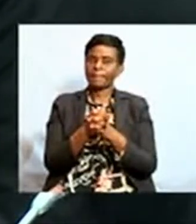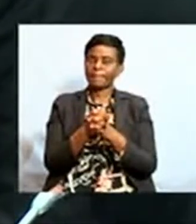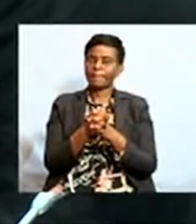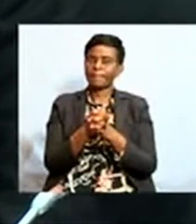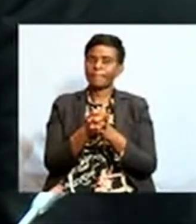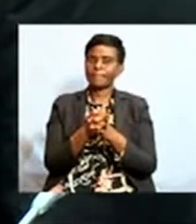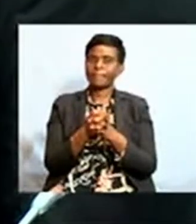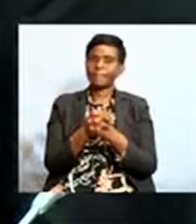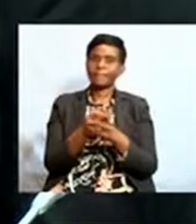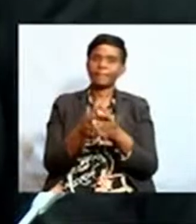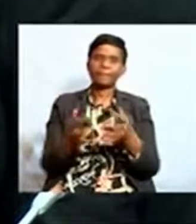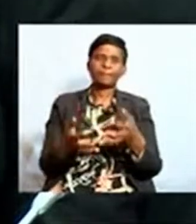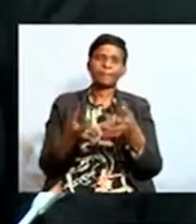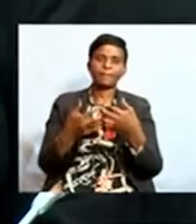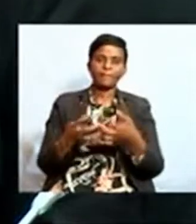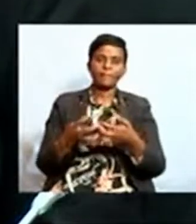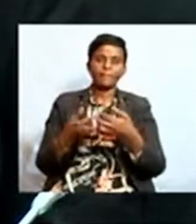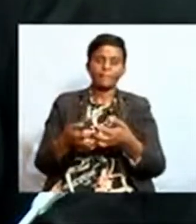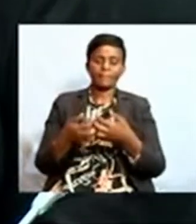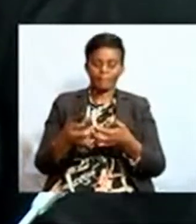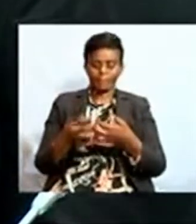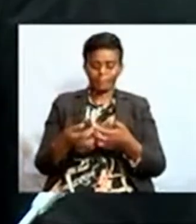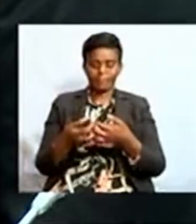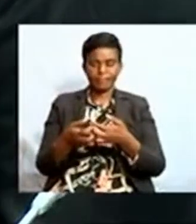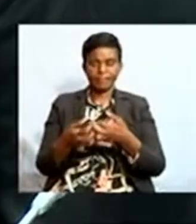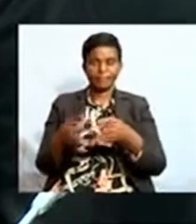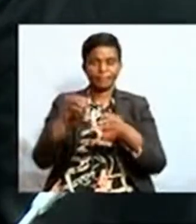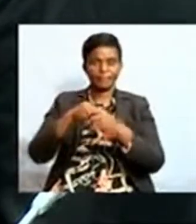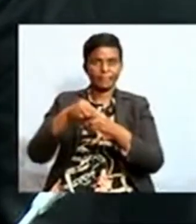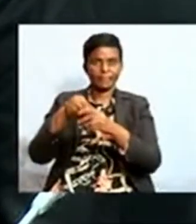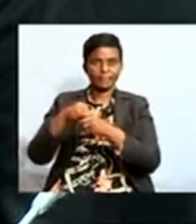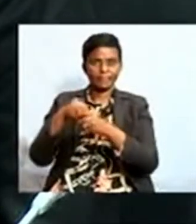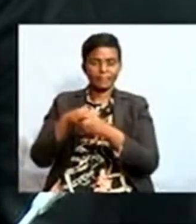So the machinery that comes into